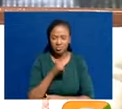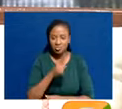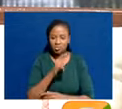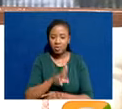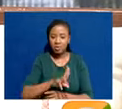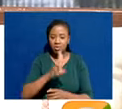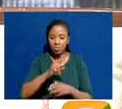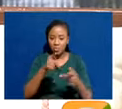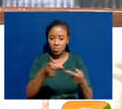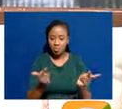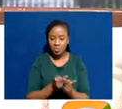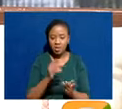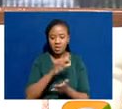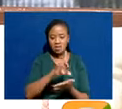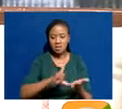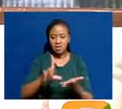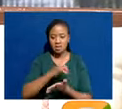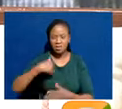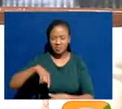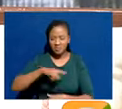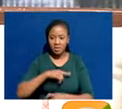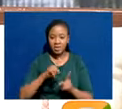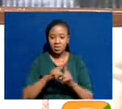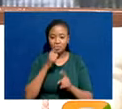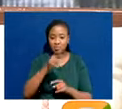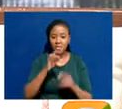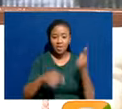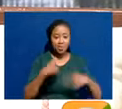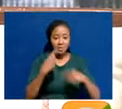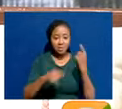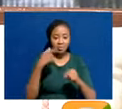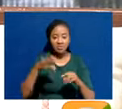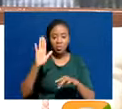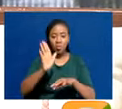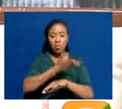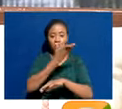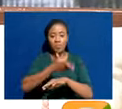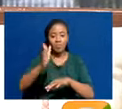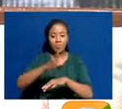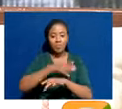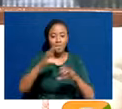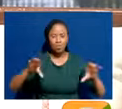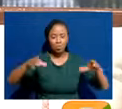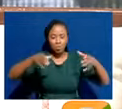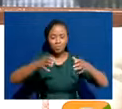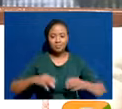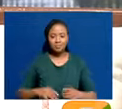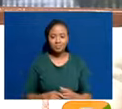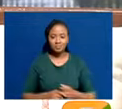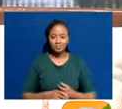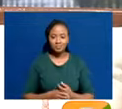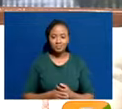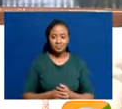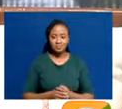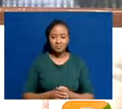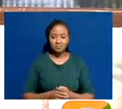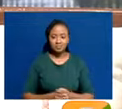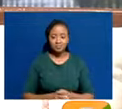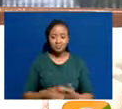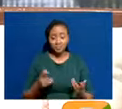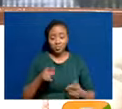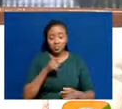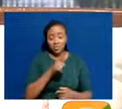that. In Easter, I did the Battle of the Choirs. And all these church choirs came. And it was, how to enjoy Easter. Yeah. So Uhuru